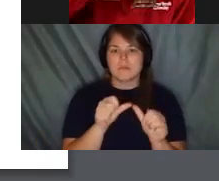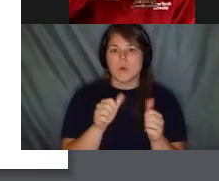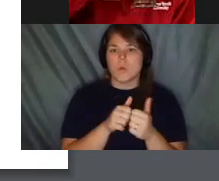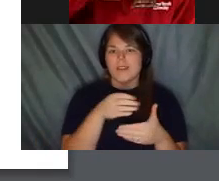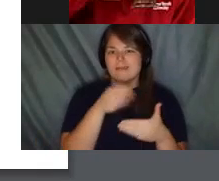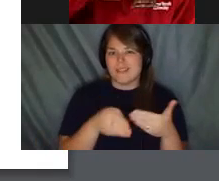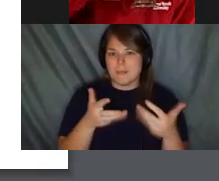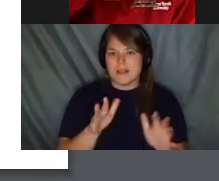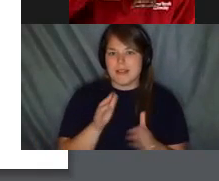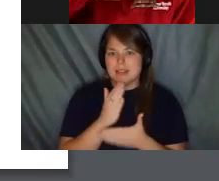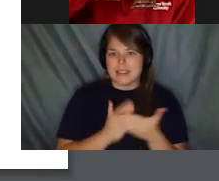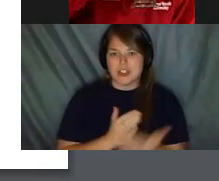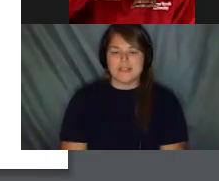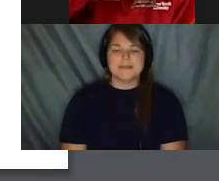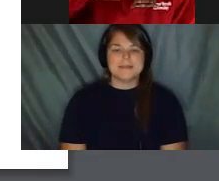section.